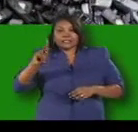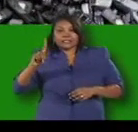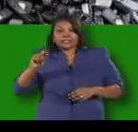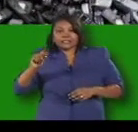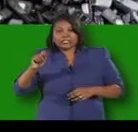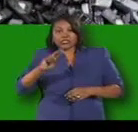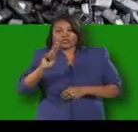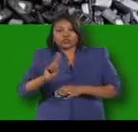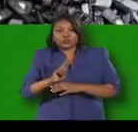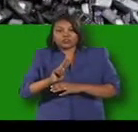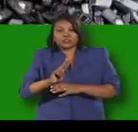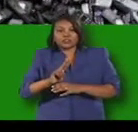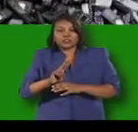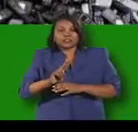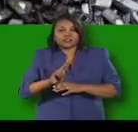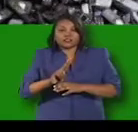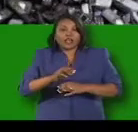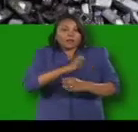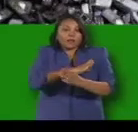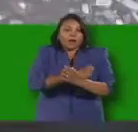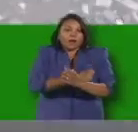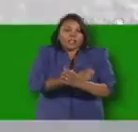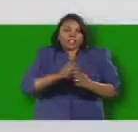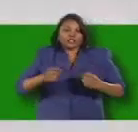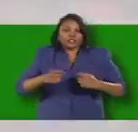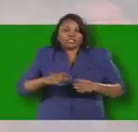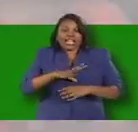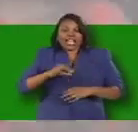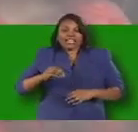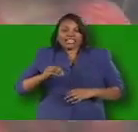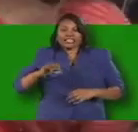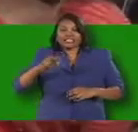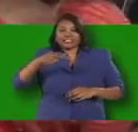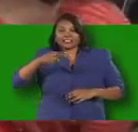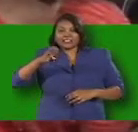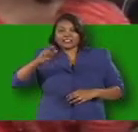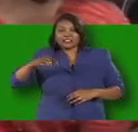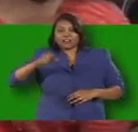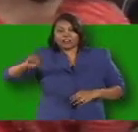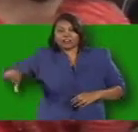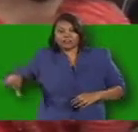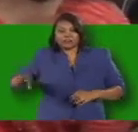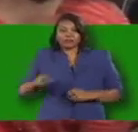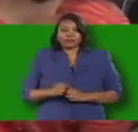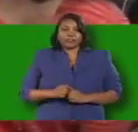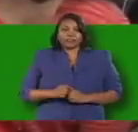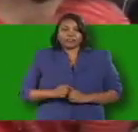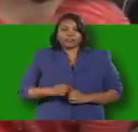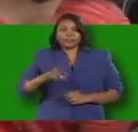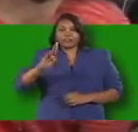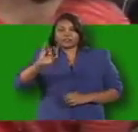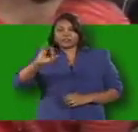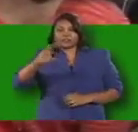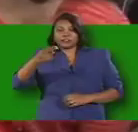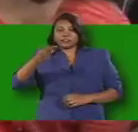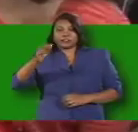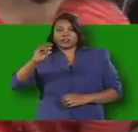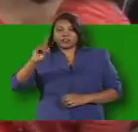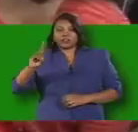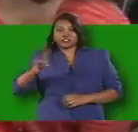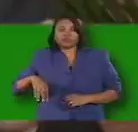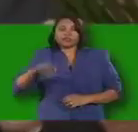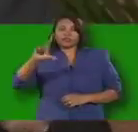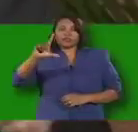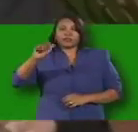user devices, all of which need power and radiate heat. Mr. Richard Labelle, president of Aylmer Group